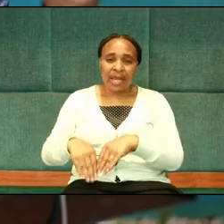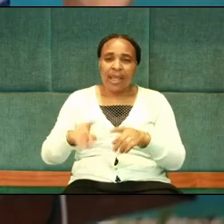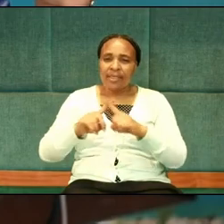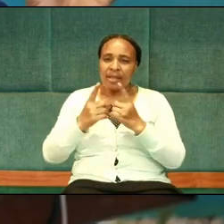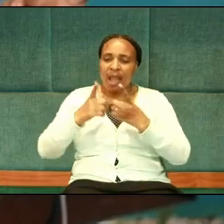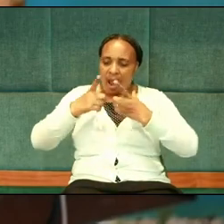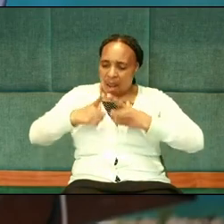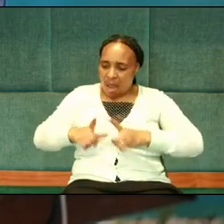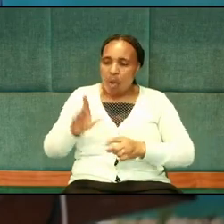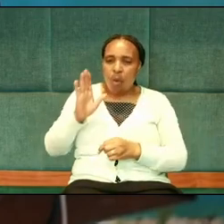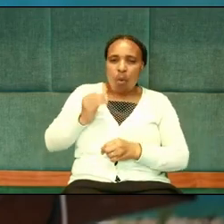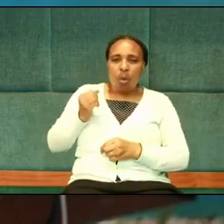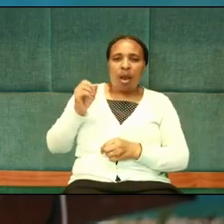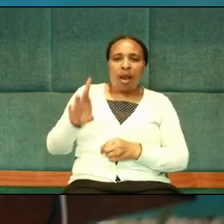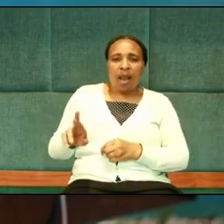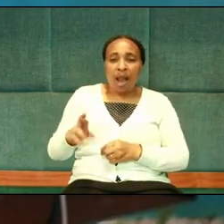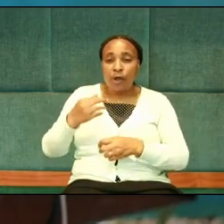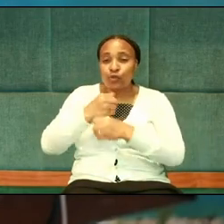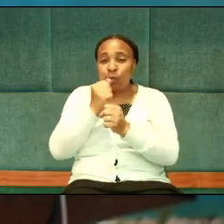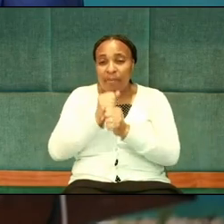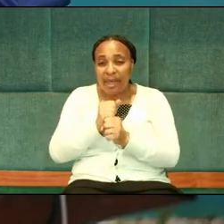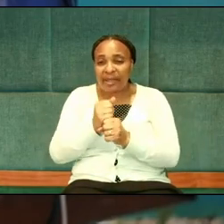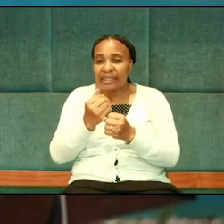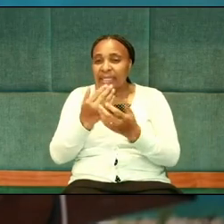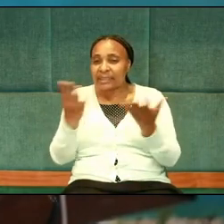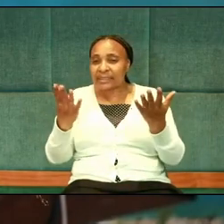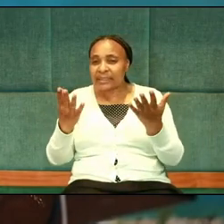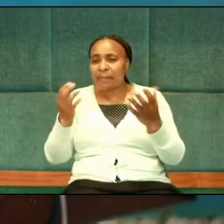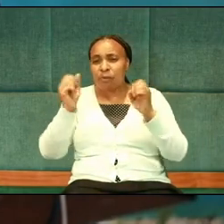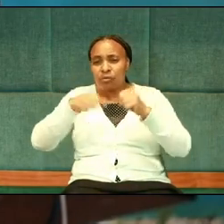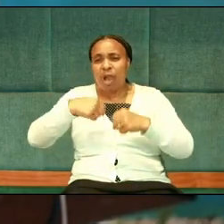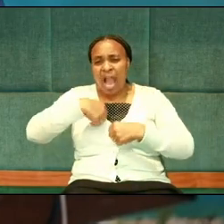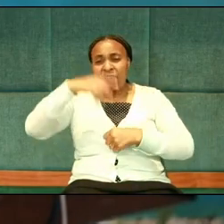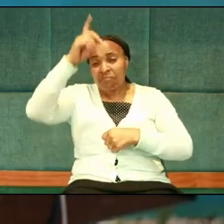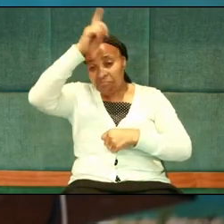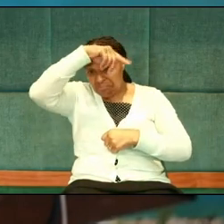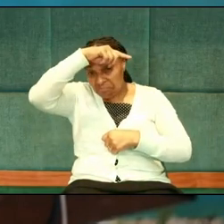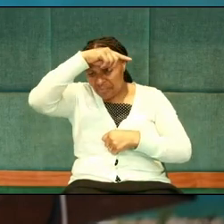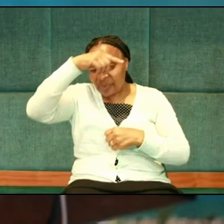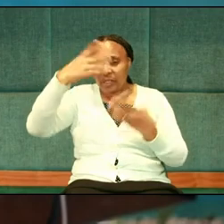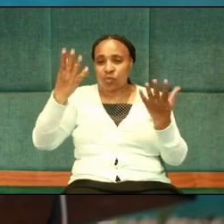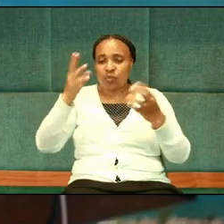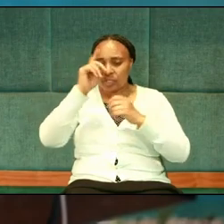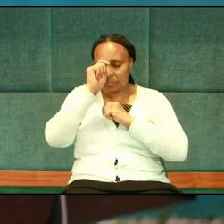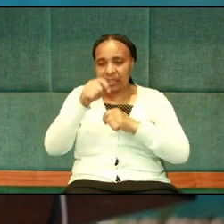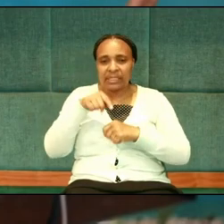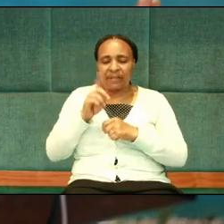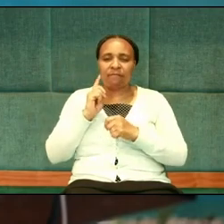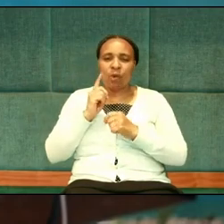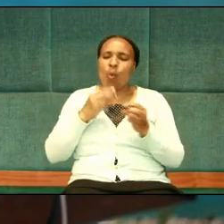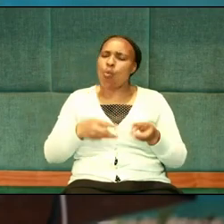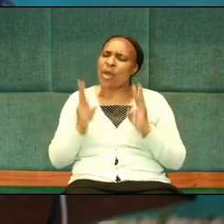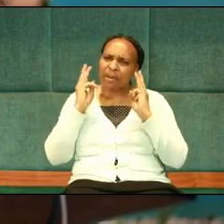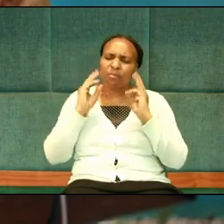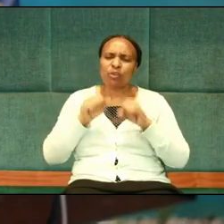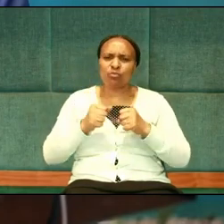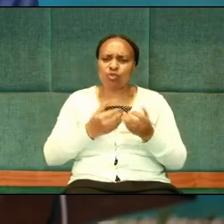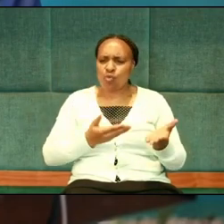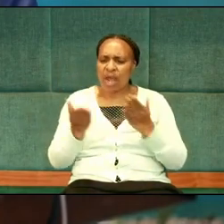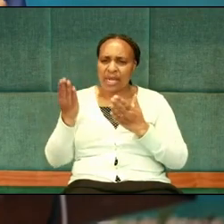You may have a first degree. She may have a PhD, but she must respect. There is a way to handle it, and it can be fine.